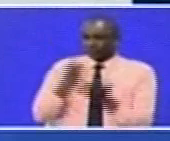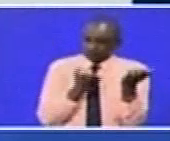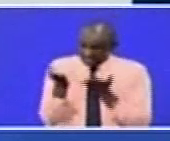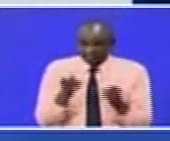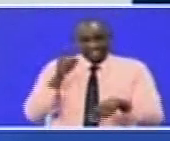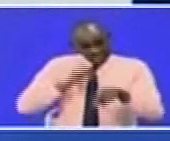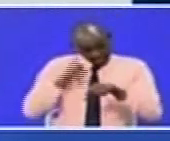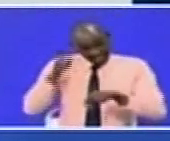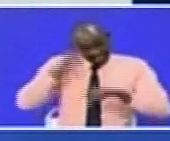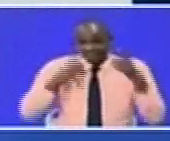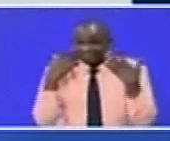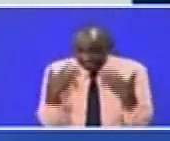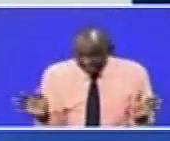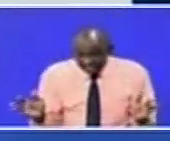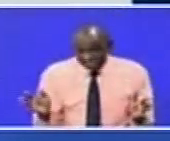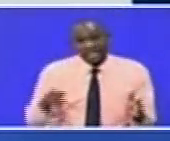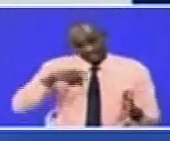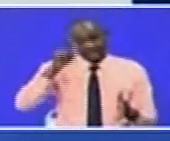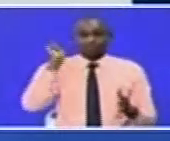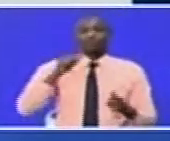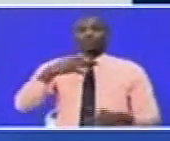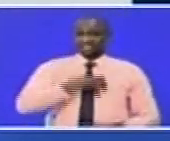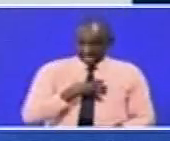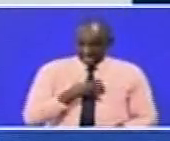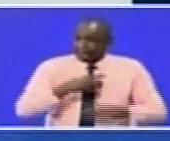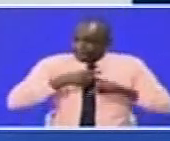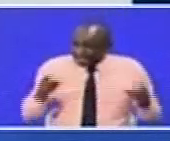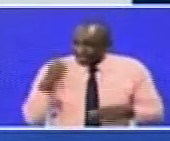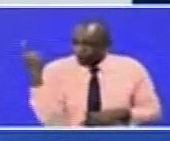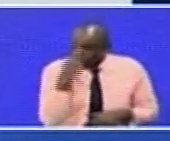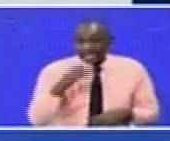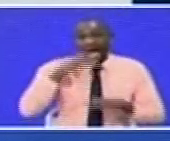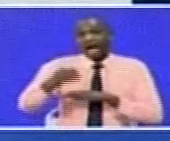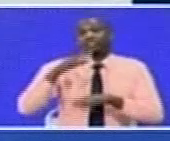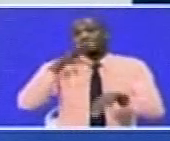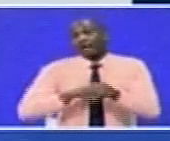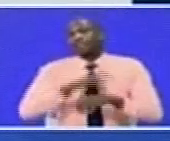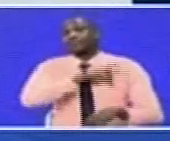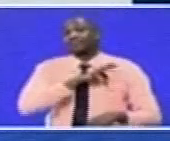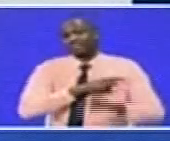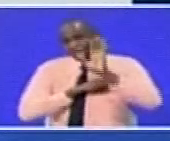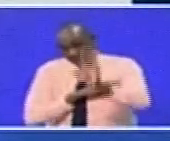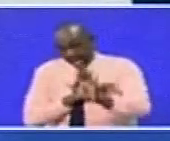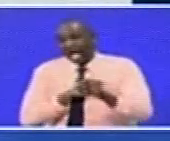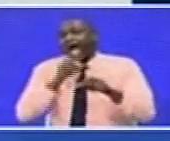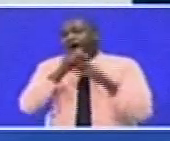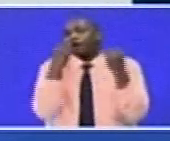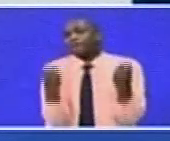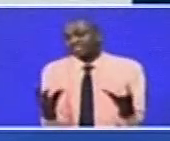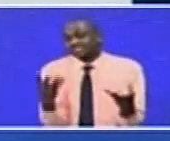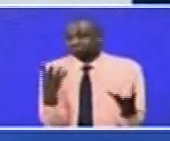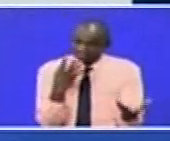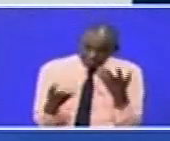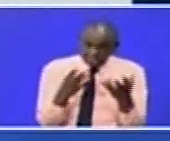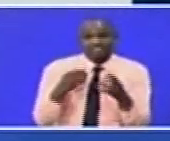the end of this year, then she would be willing to retire, but only after getting her benefits calculated to what she would have